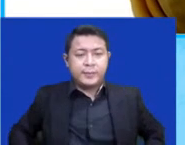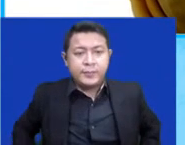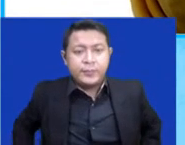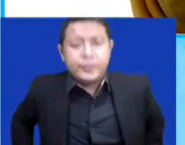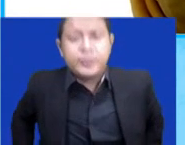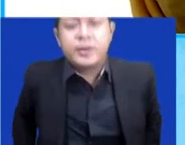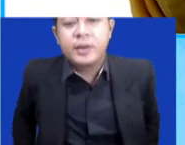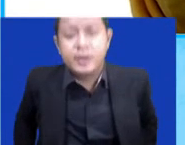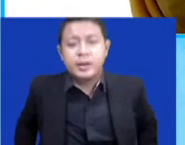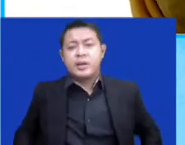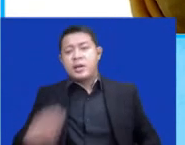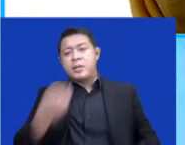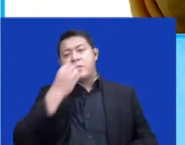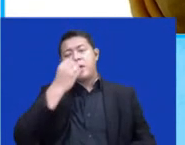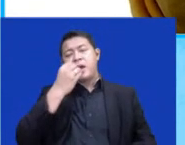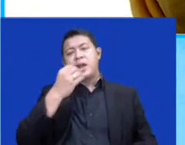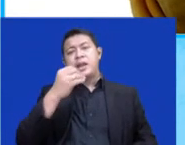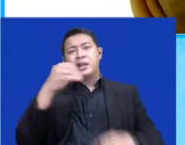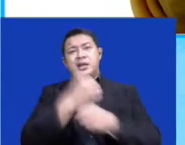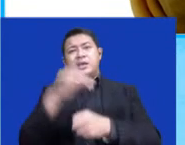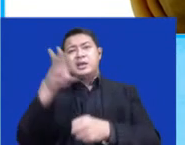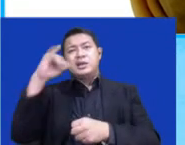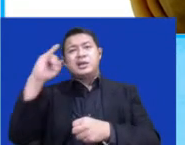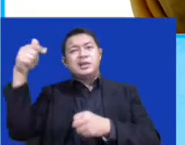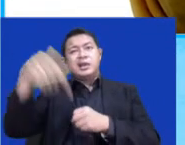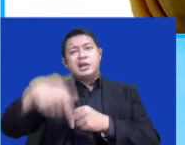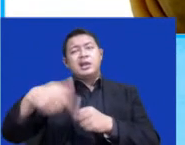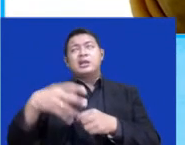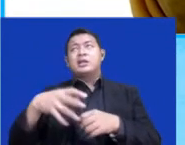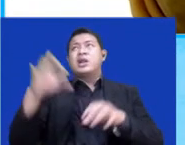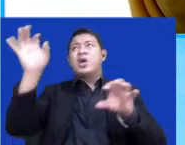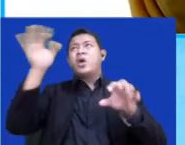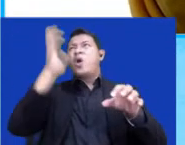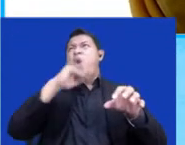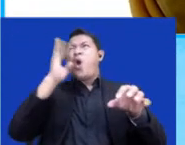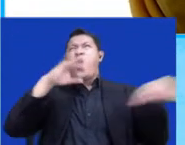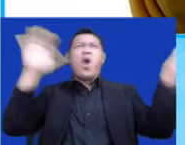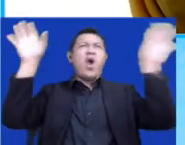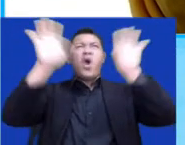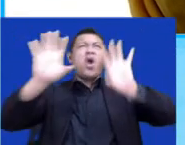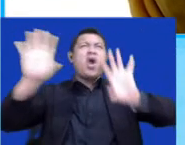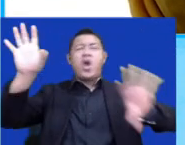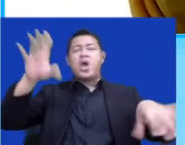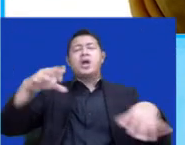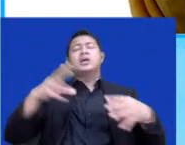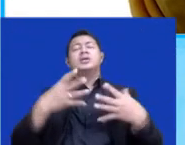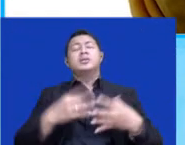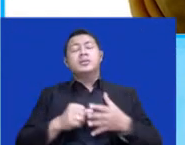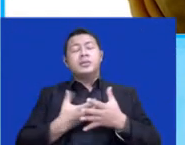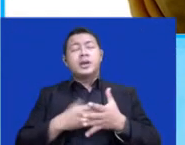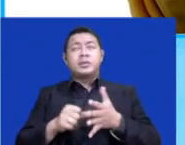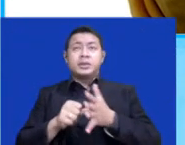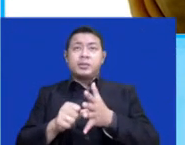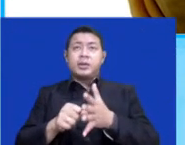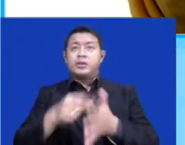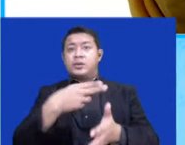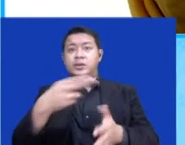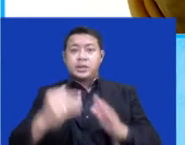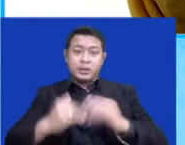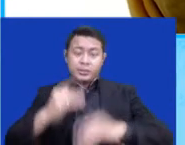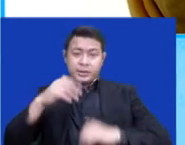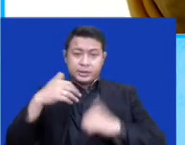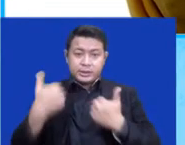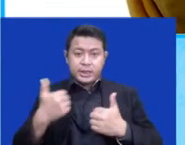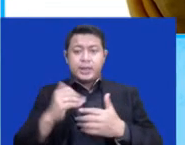achieve and help Indonesia to be healthier and better country so it can be prosperous in the long term. That's the goal